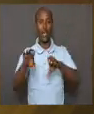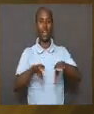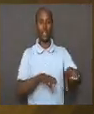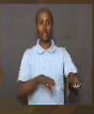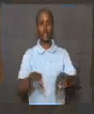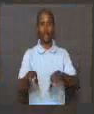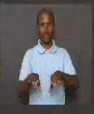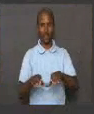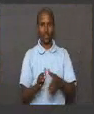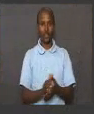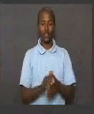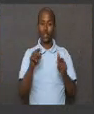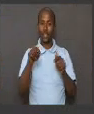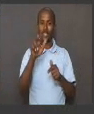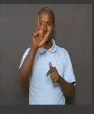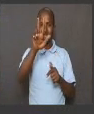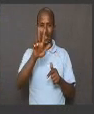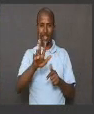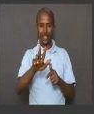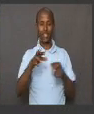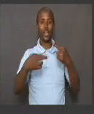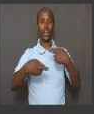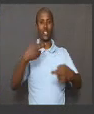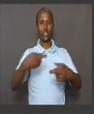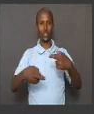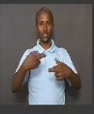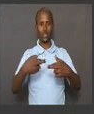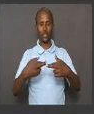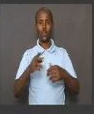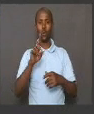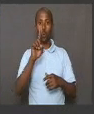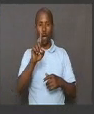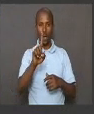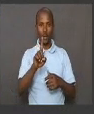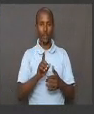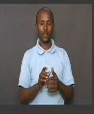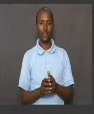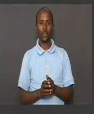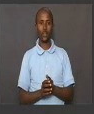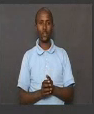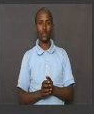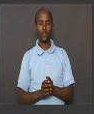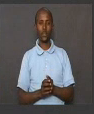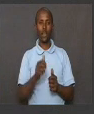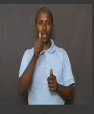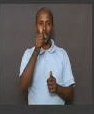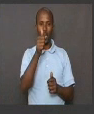activity. Here are three relations. One of them is said to be